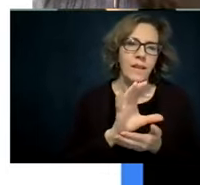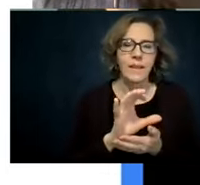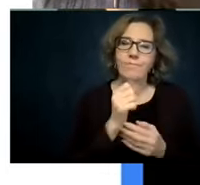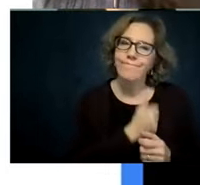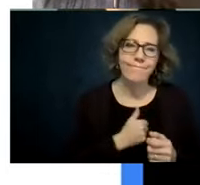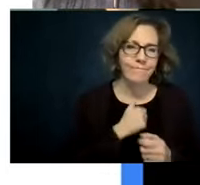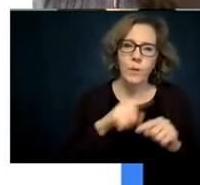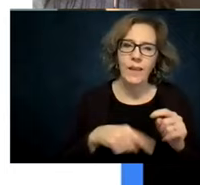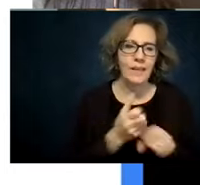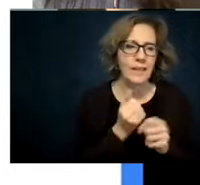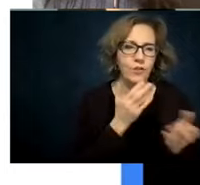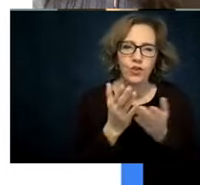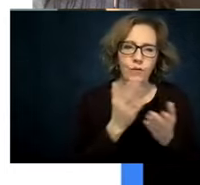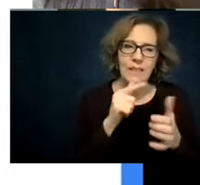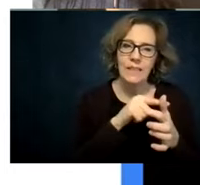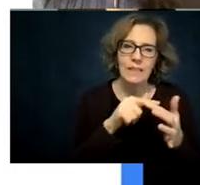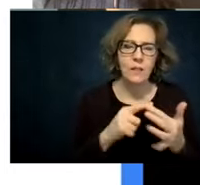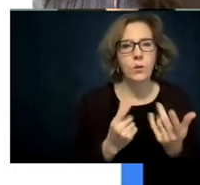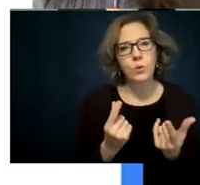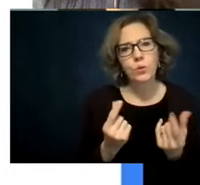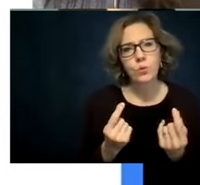services, what do they do?